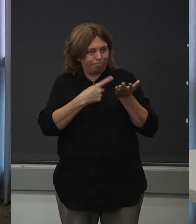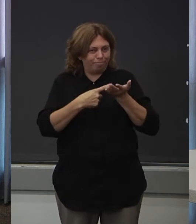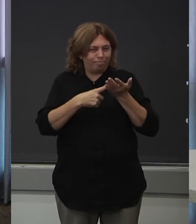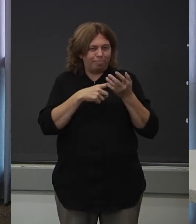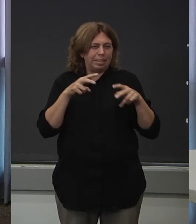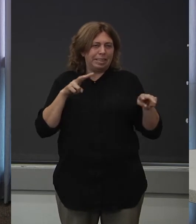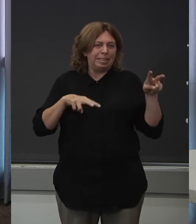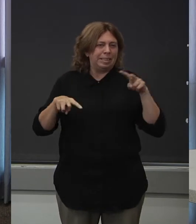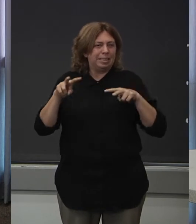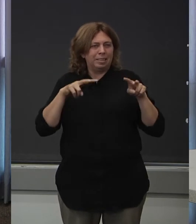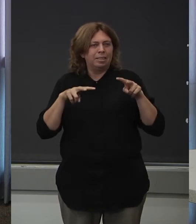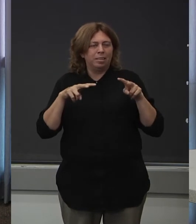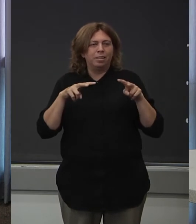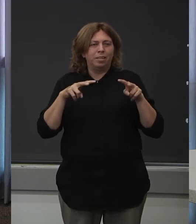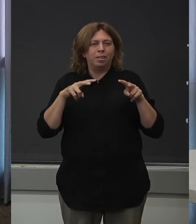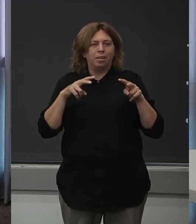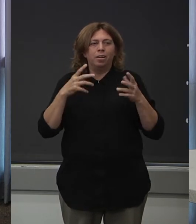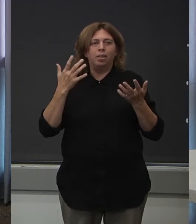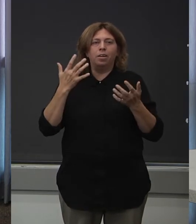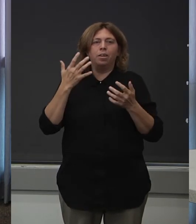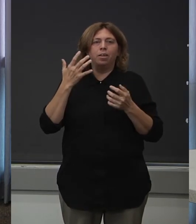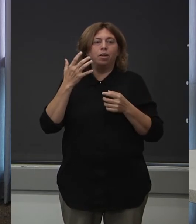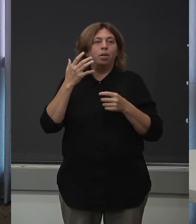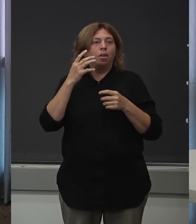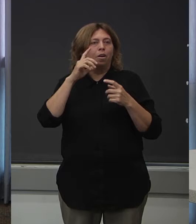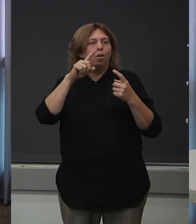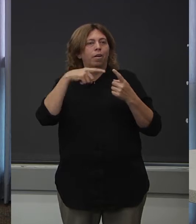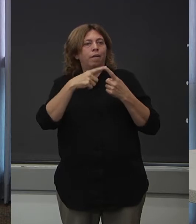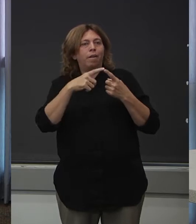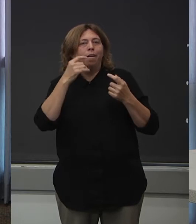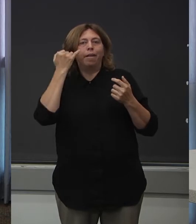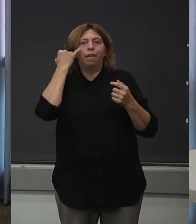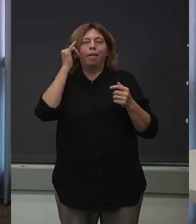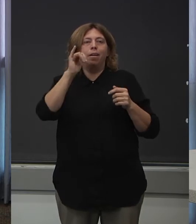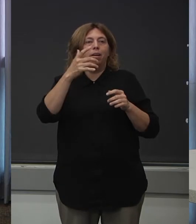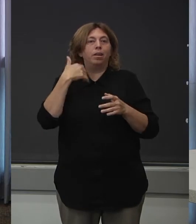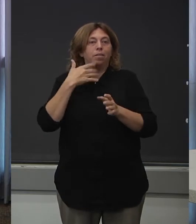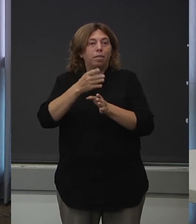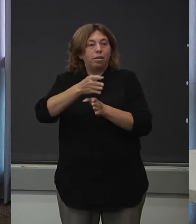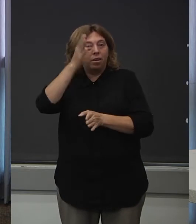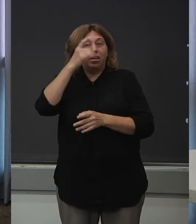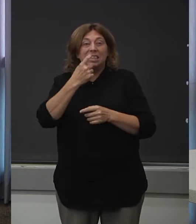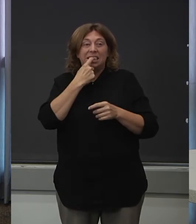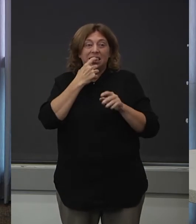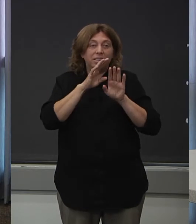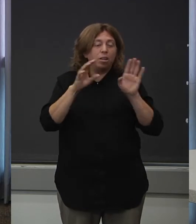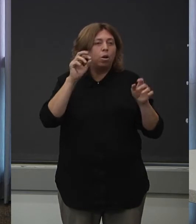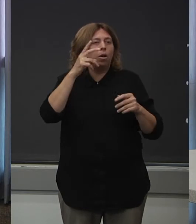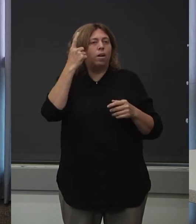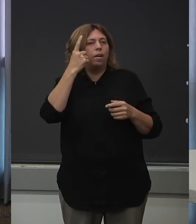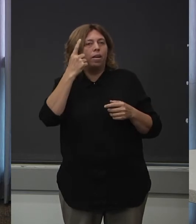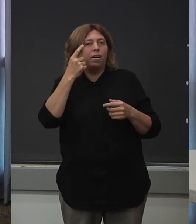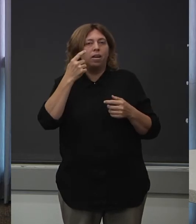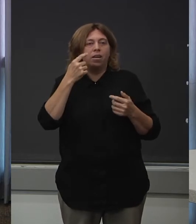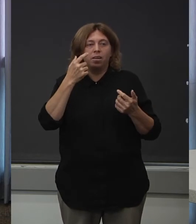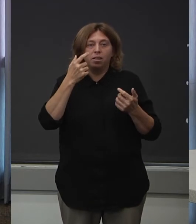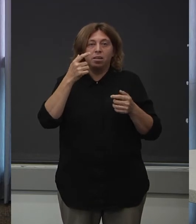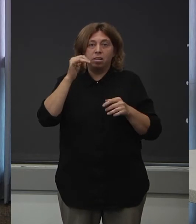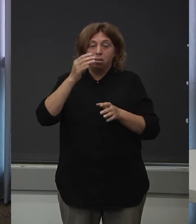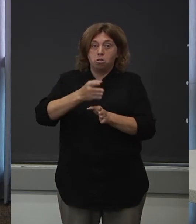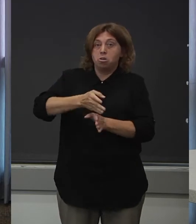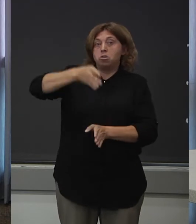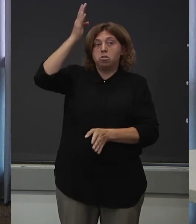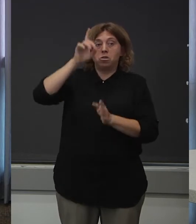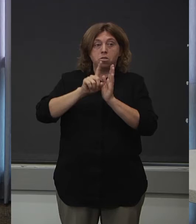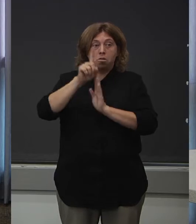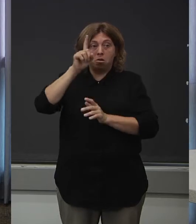barrier like a plexiglass wall that's fairly good sized and substantial is large enough to substitute for distance